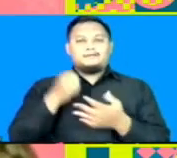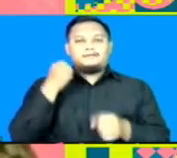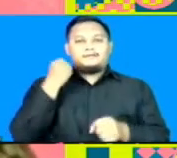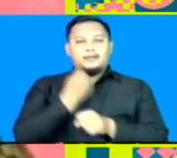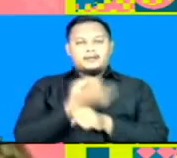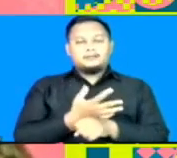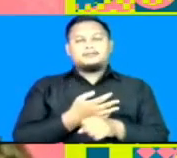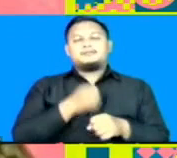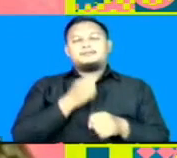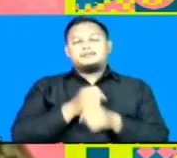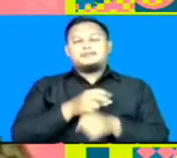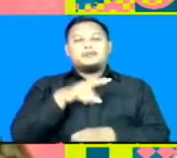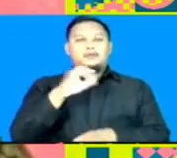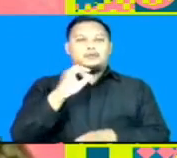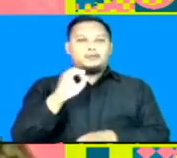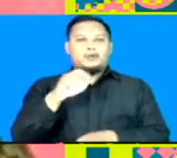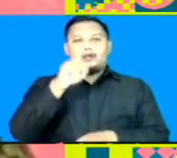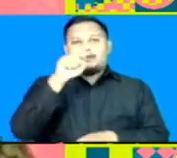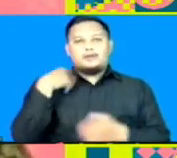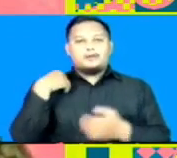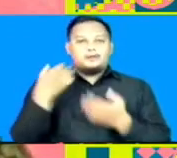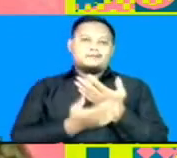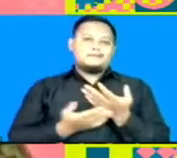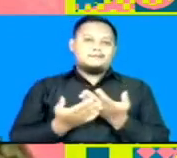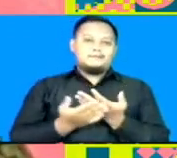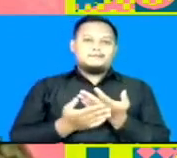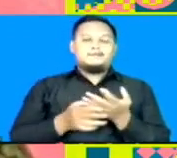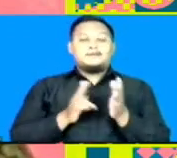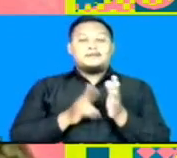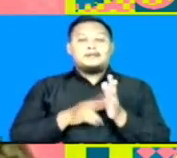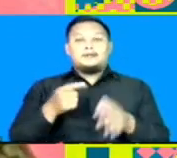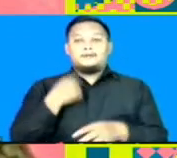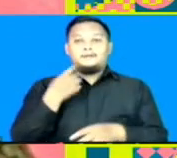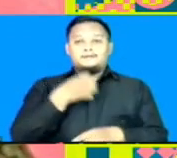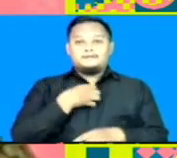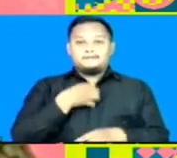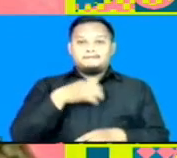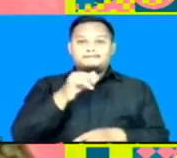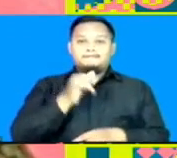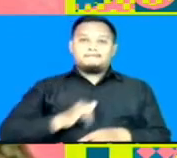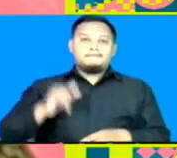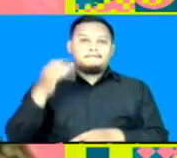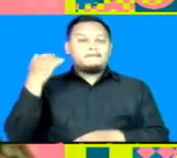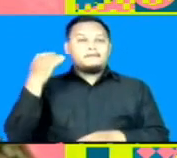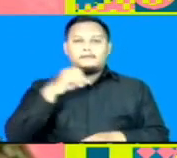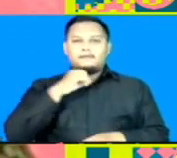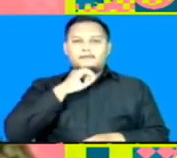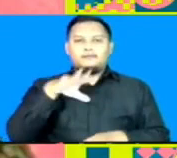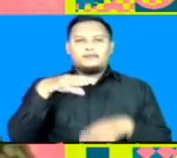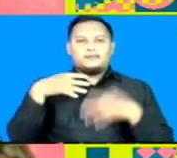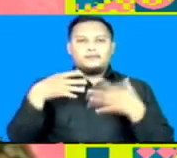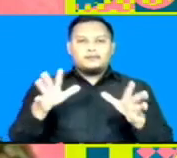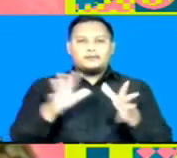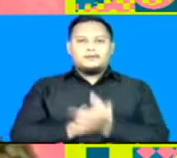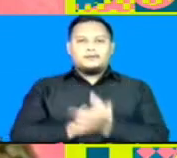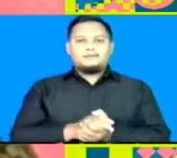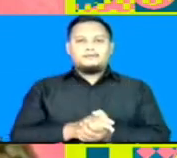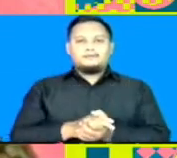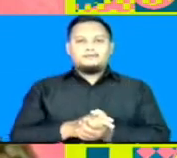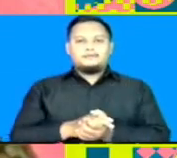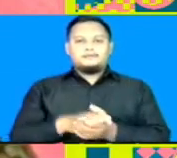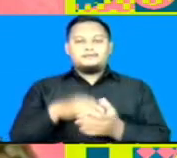our colleagues from Values 20 have accurately pointed out throughout the year, the G20 has been consistent in building